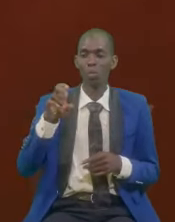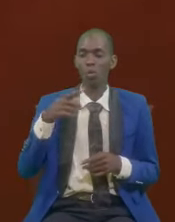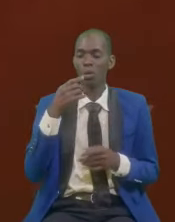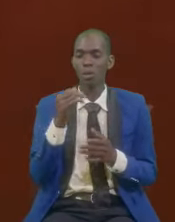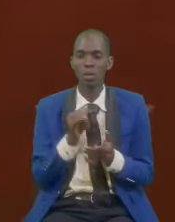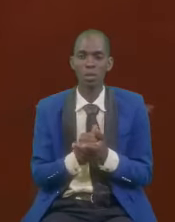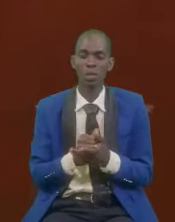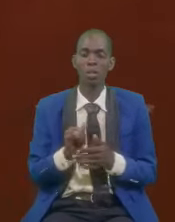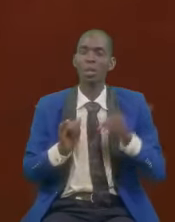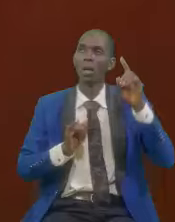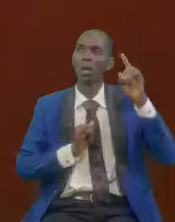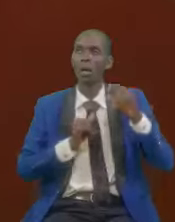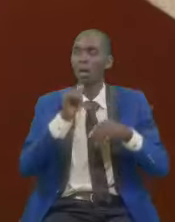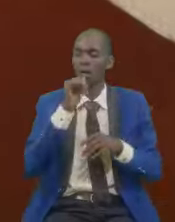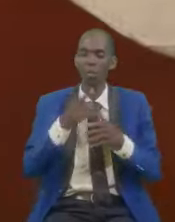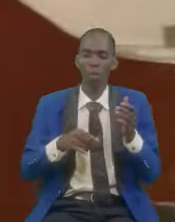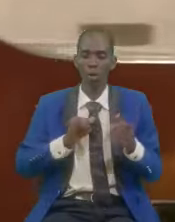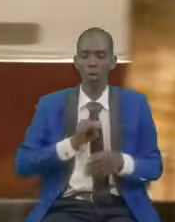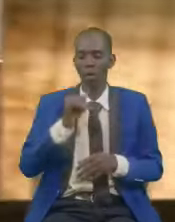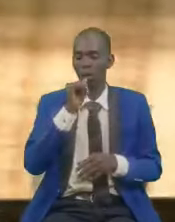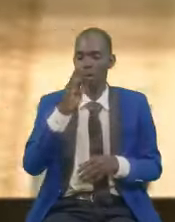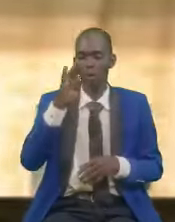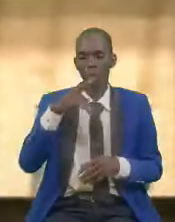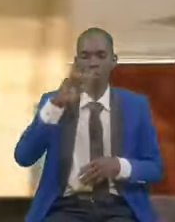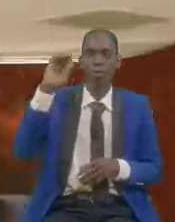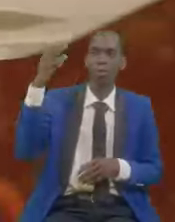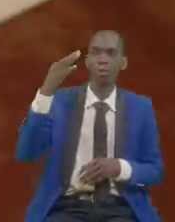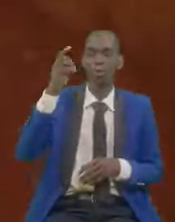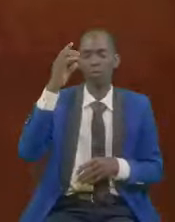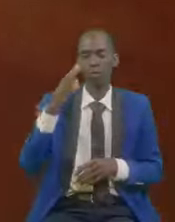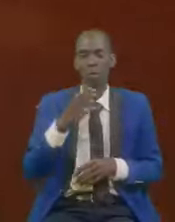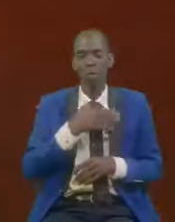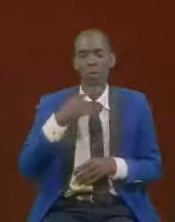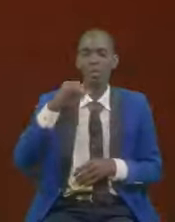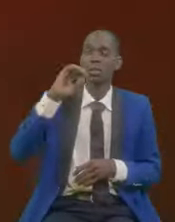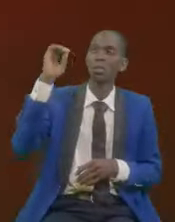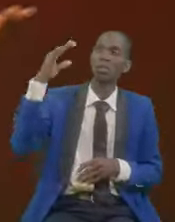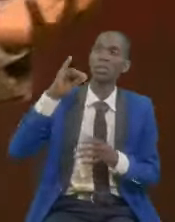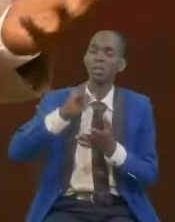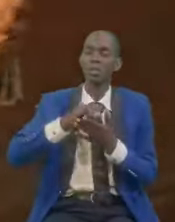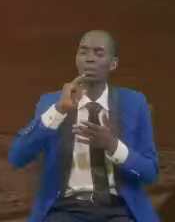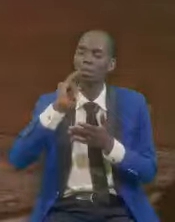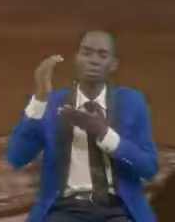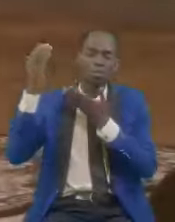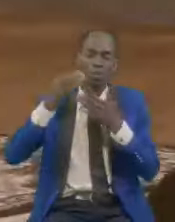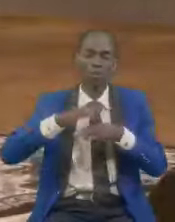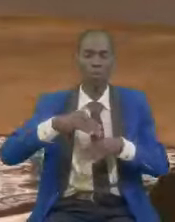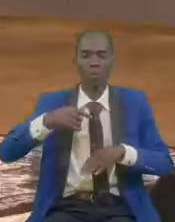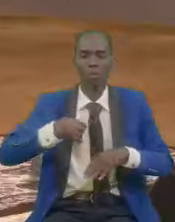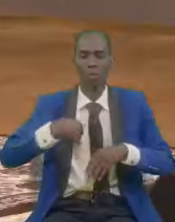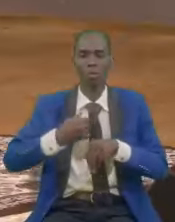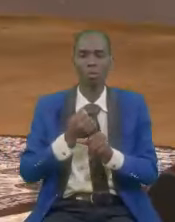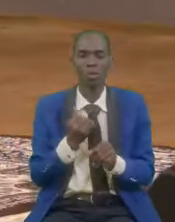am what I am. And the grace that was bestowed on me made him to do